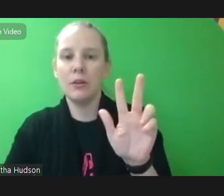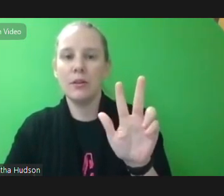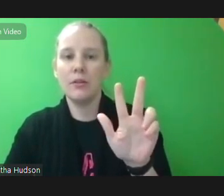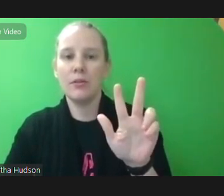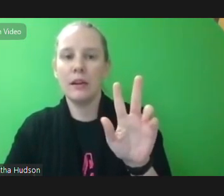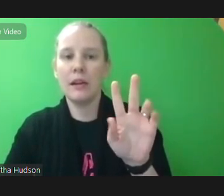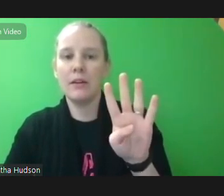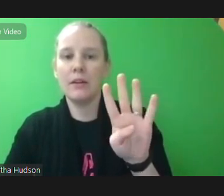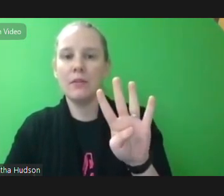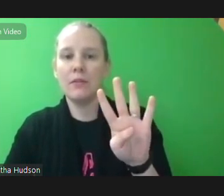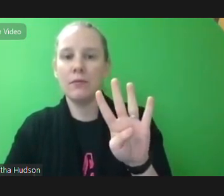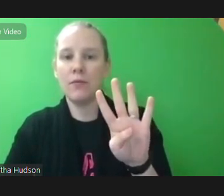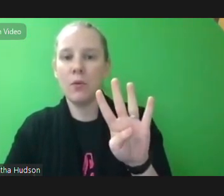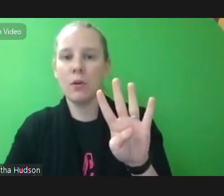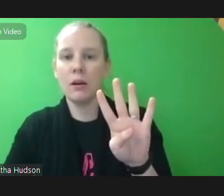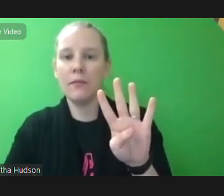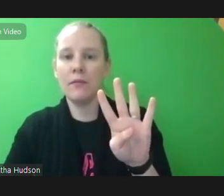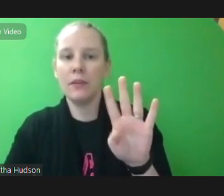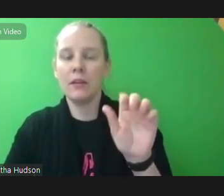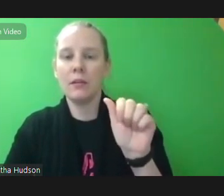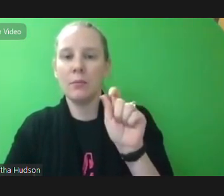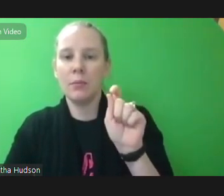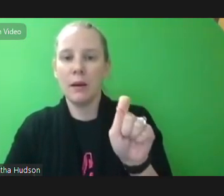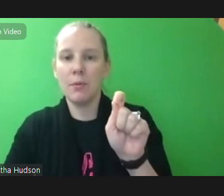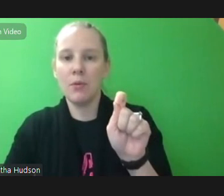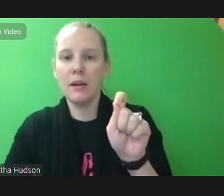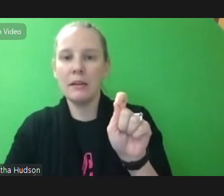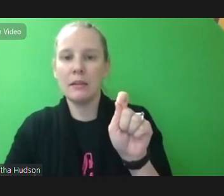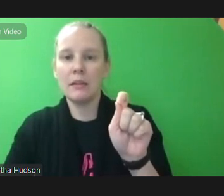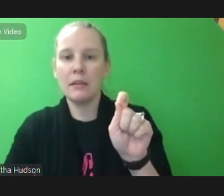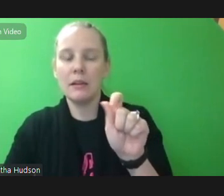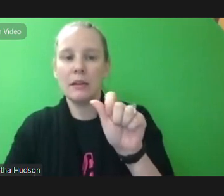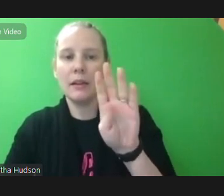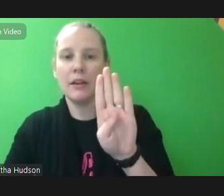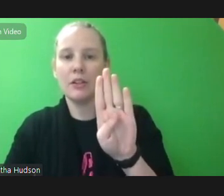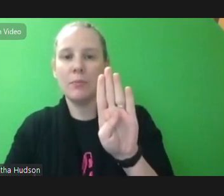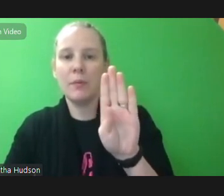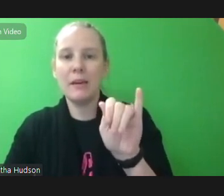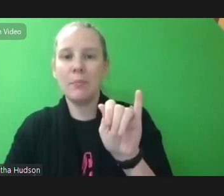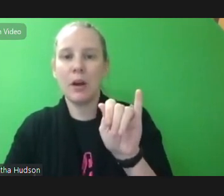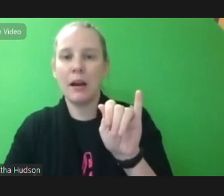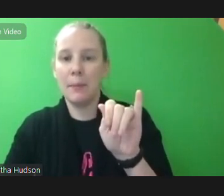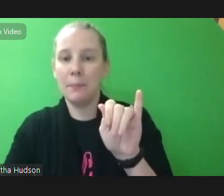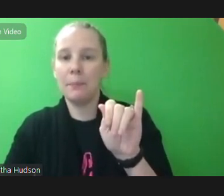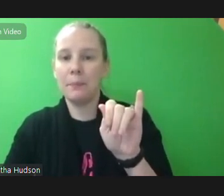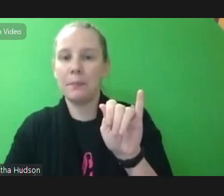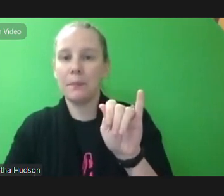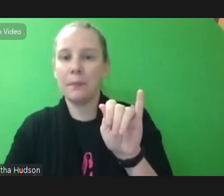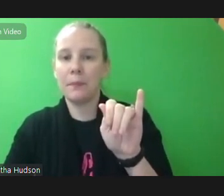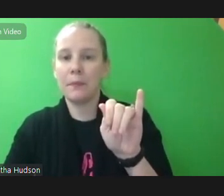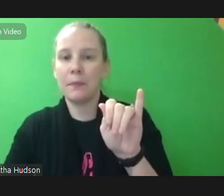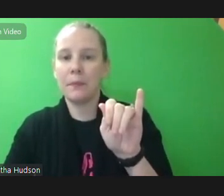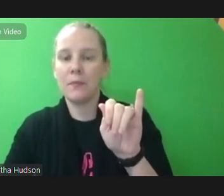2, 3, 4. Put my point. Here's B prime.